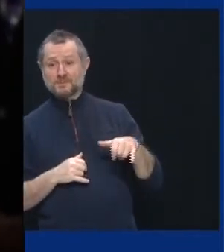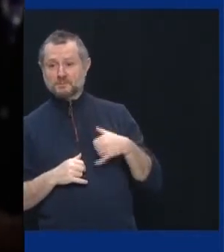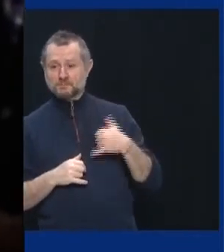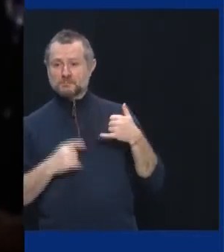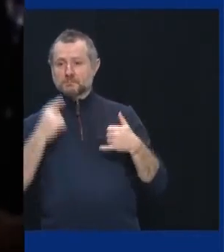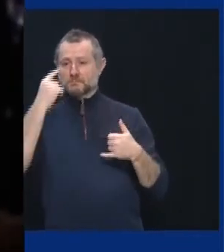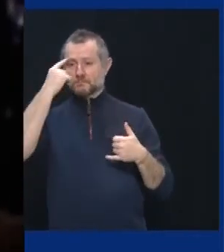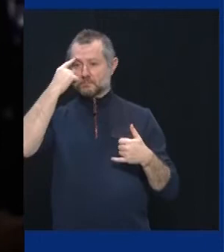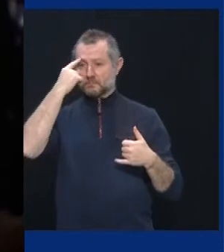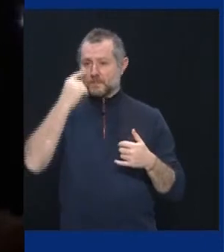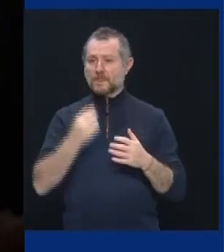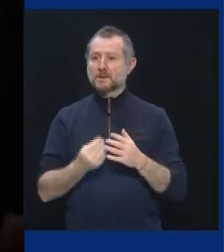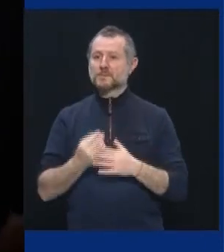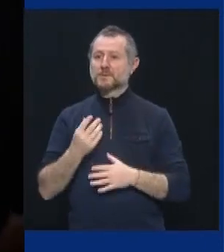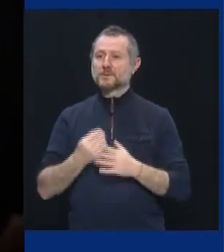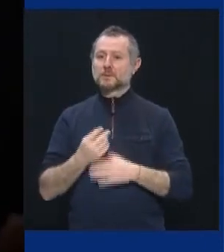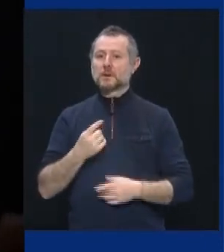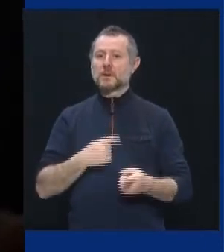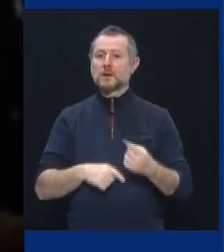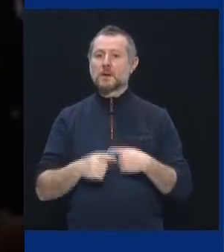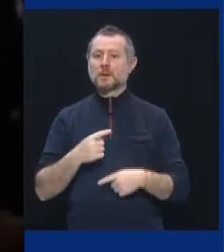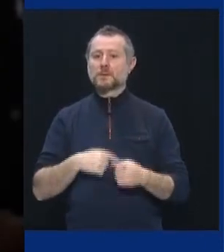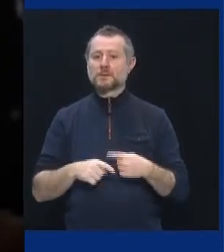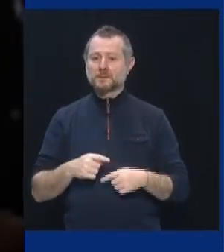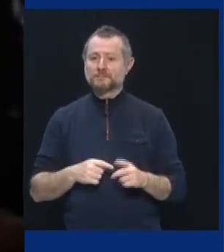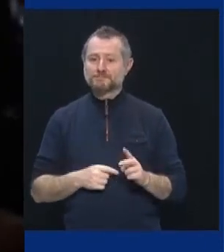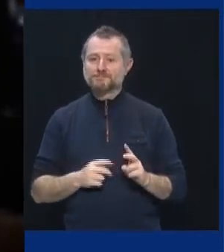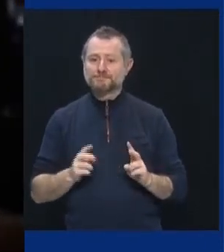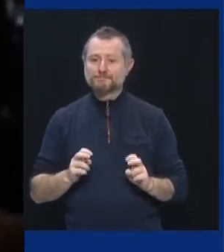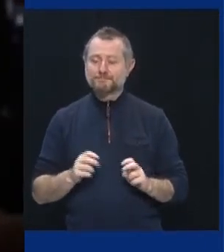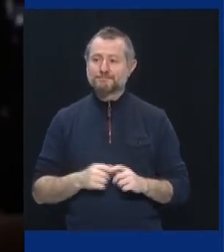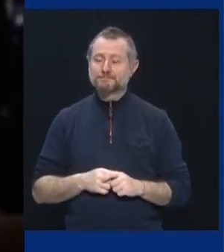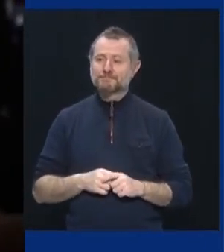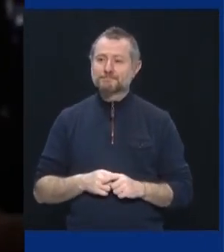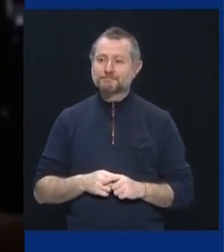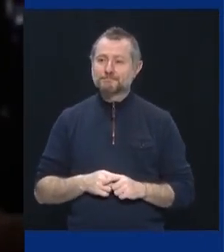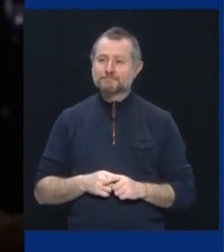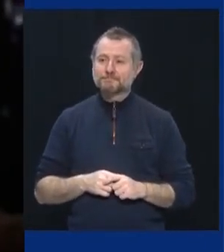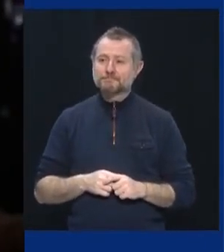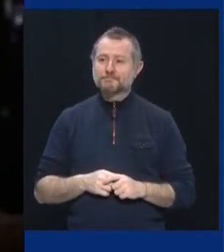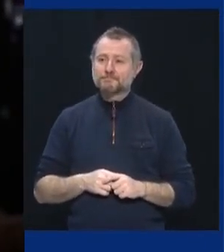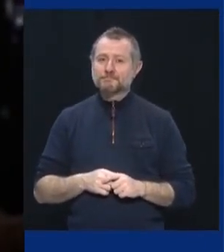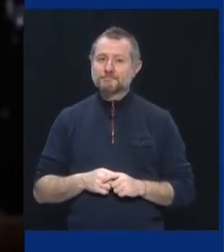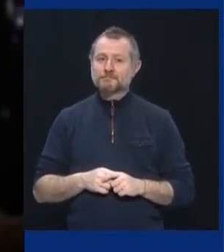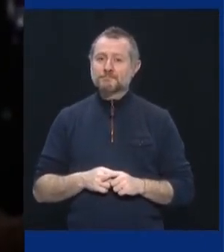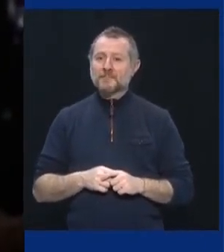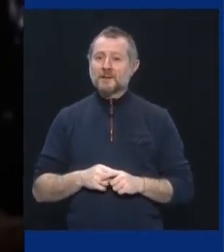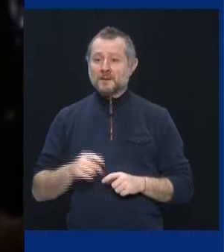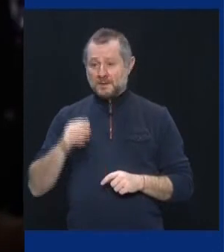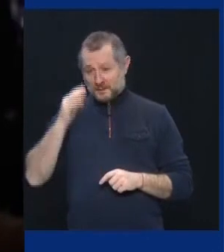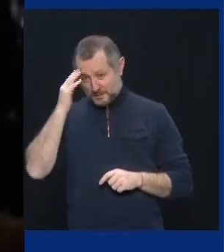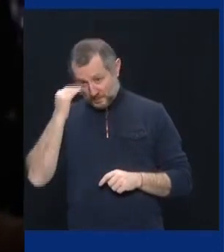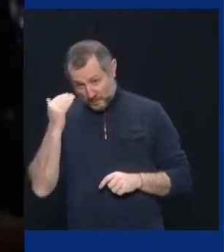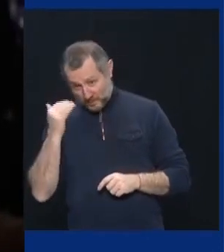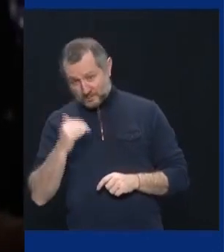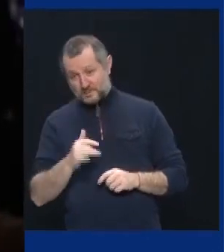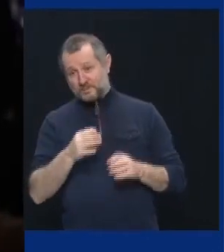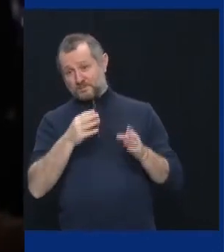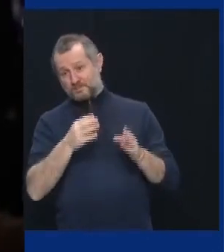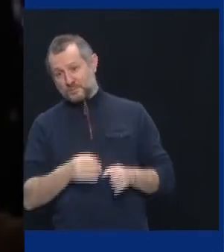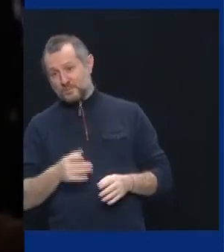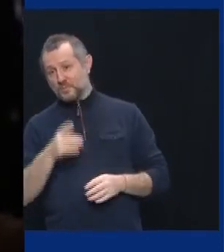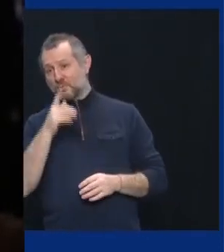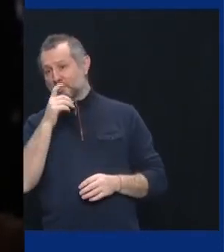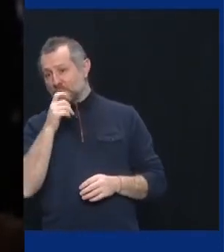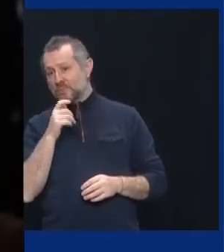coming. Because there was a no-nonsense guy that didn't give a damn